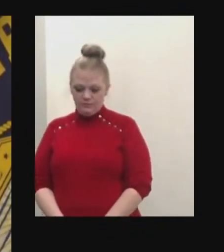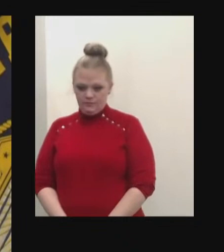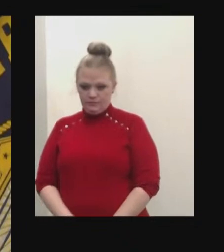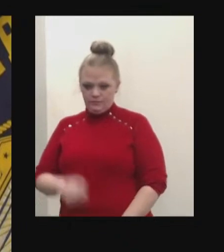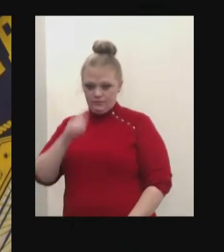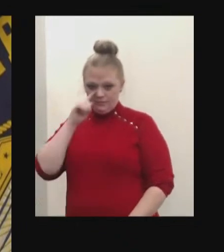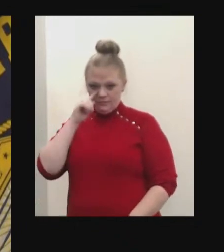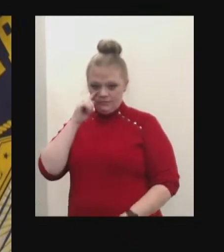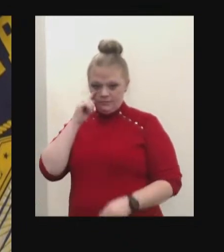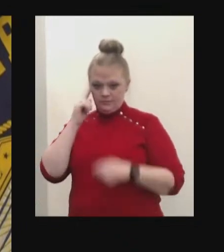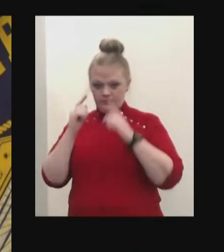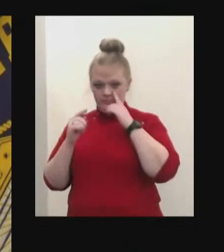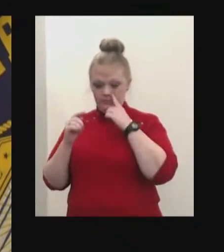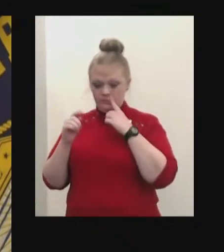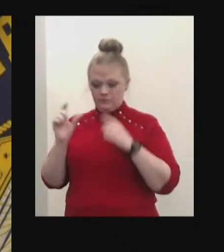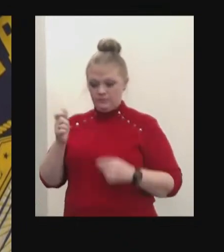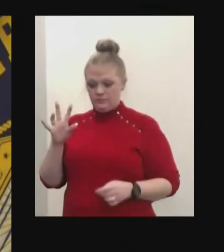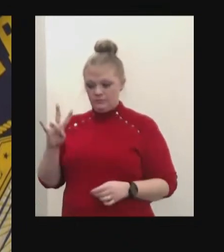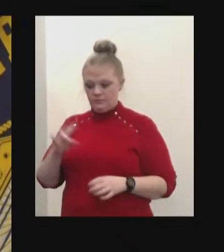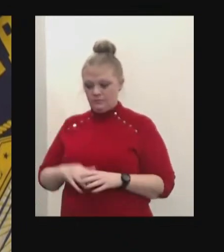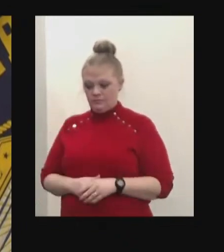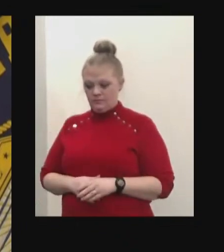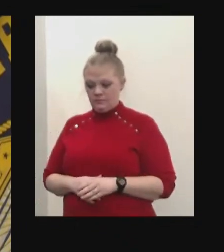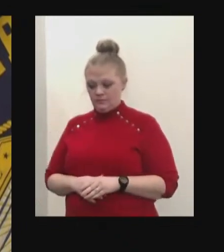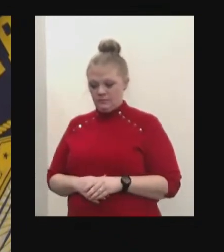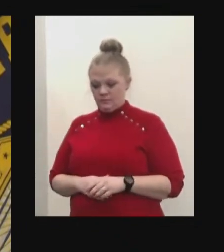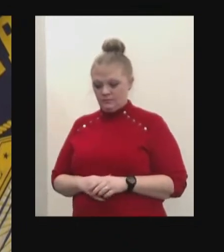Febin Casahan from Channel 7.